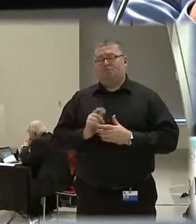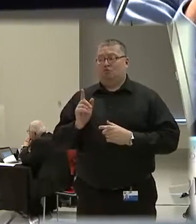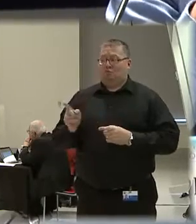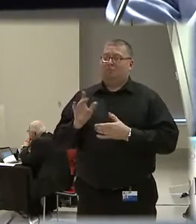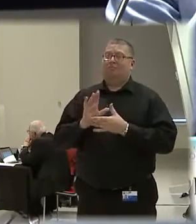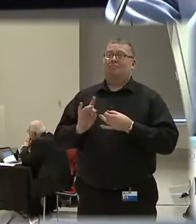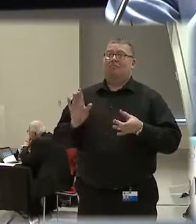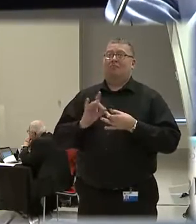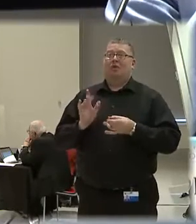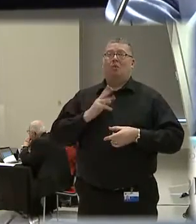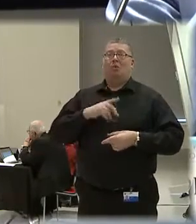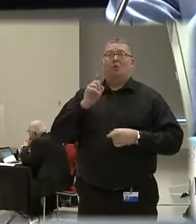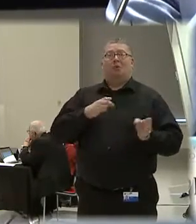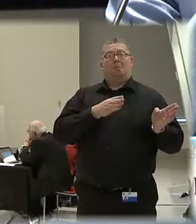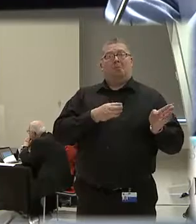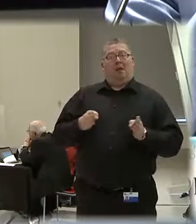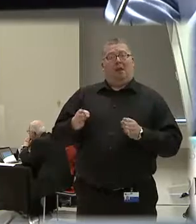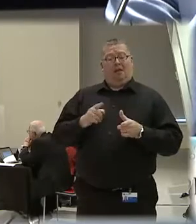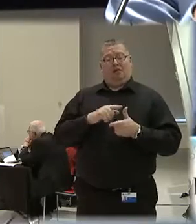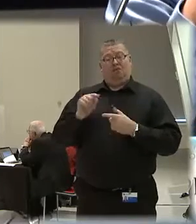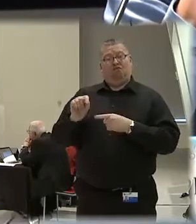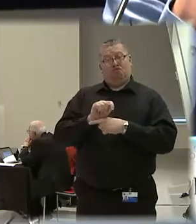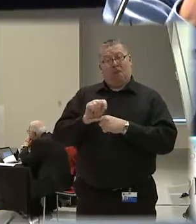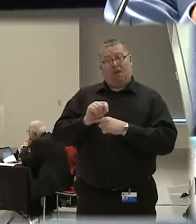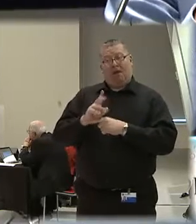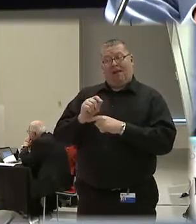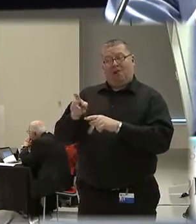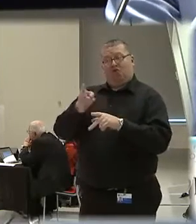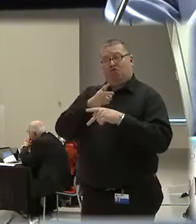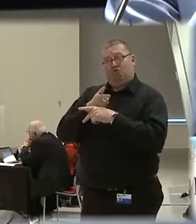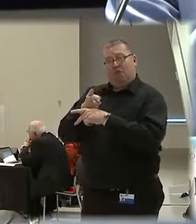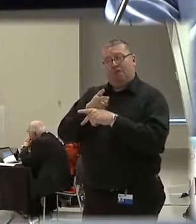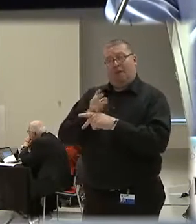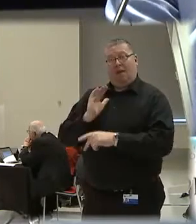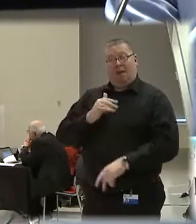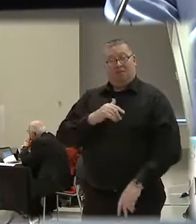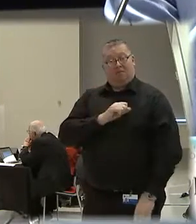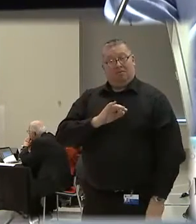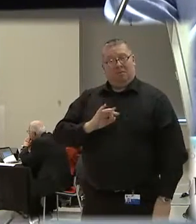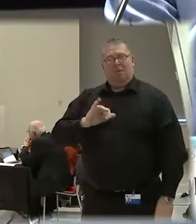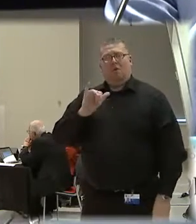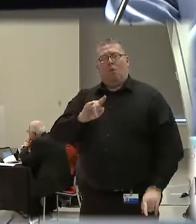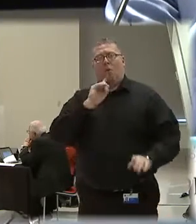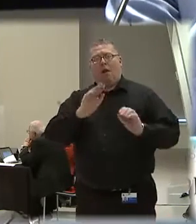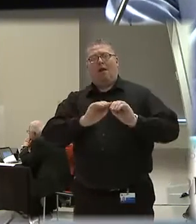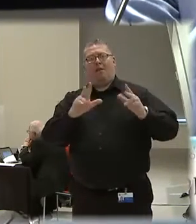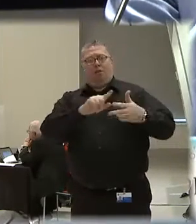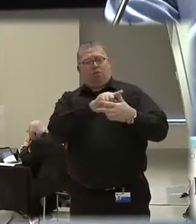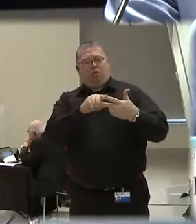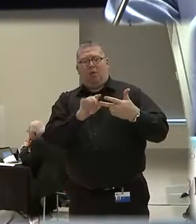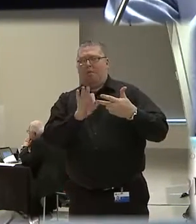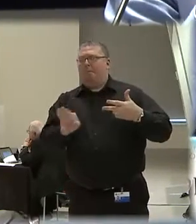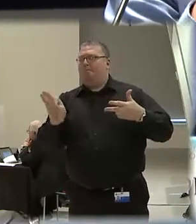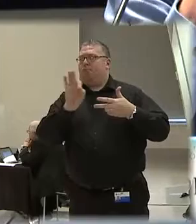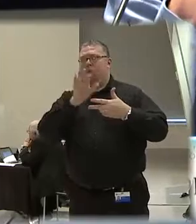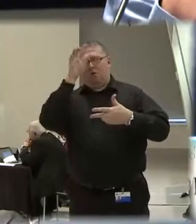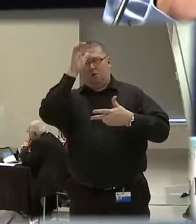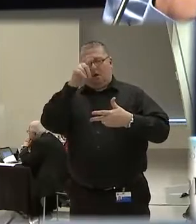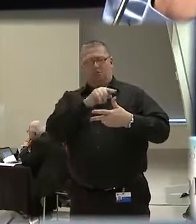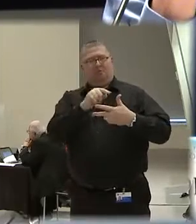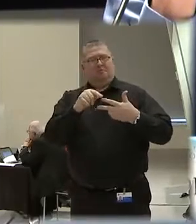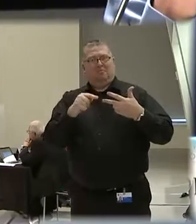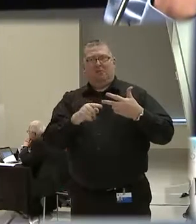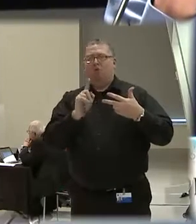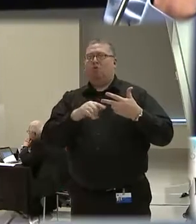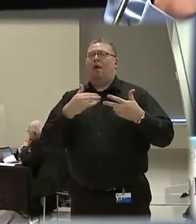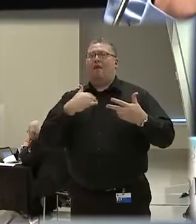stated we must plan, train, and supervise personnel, those are clearly three very important elements to